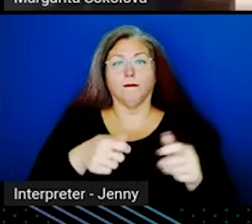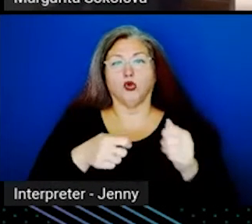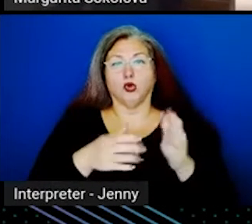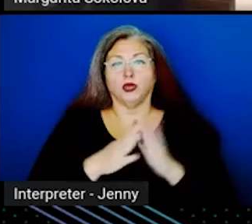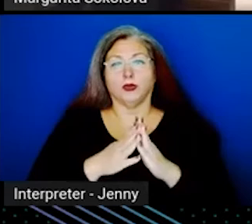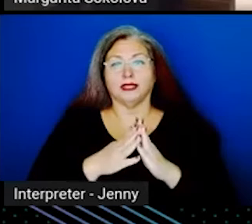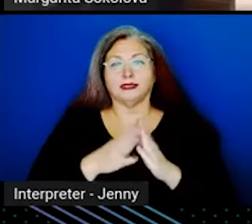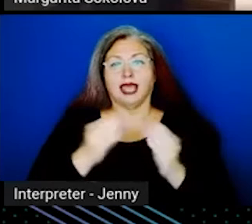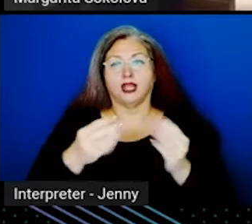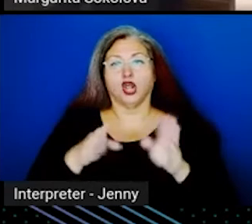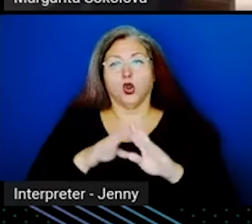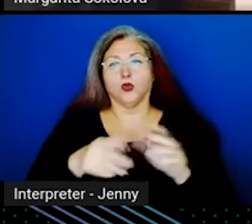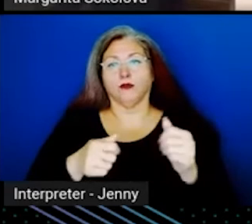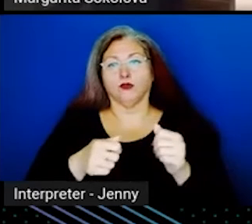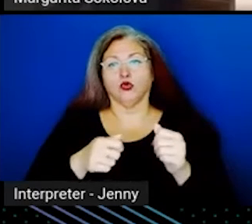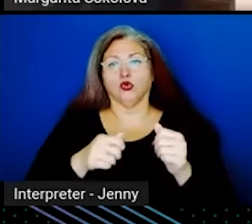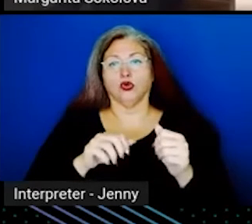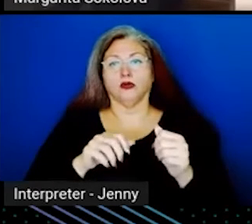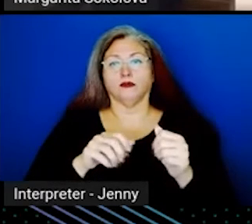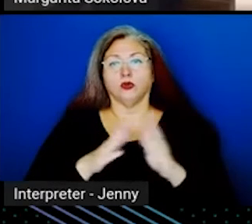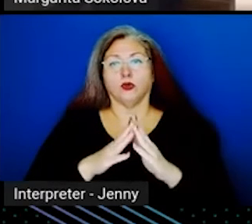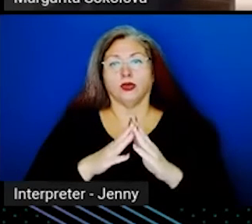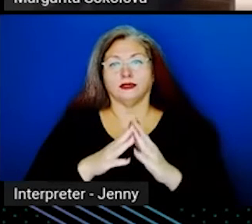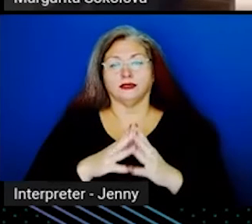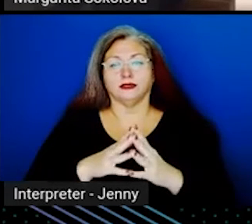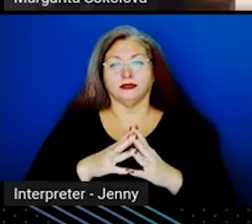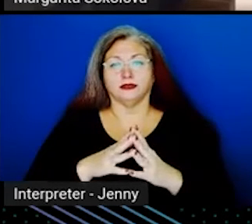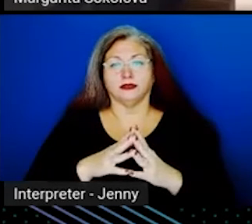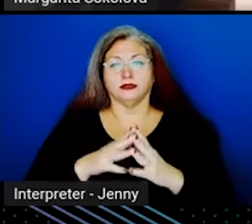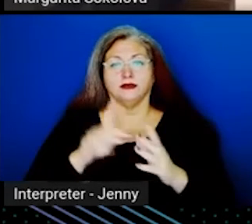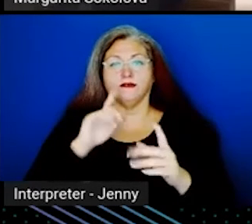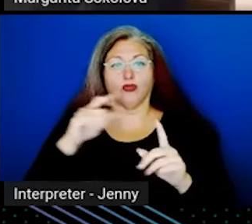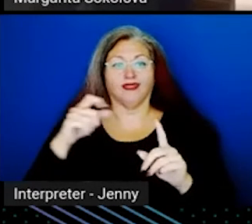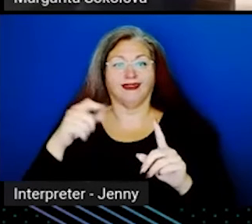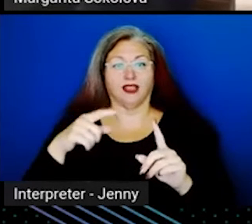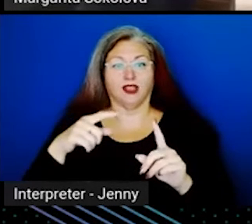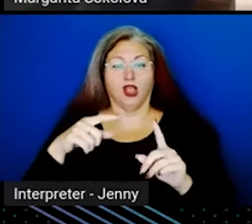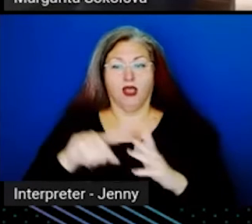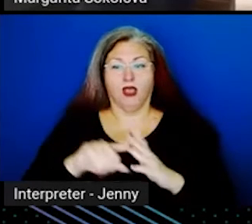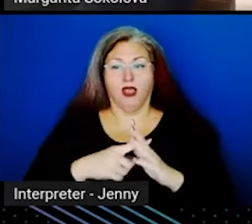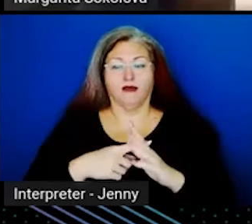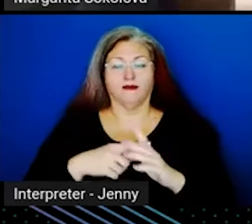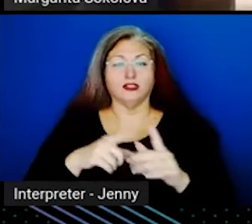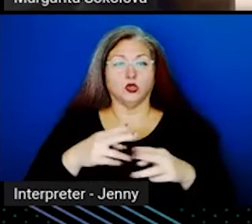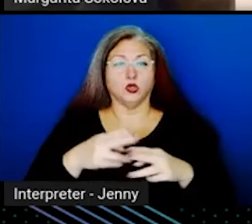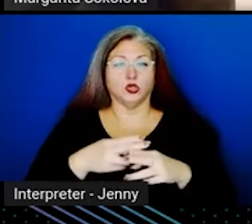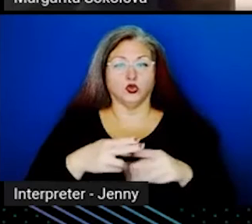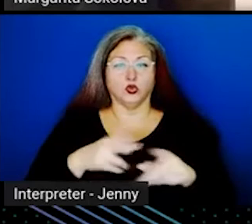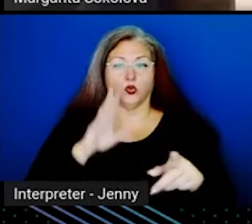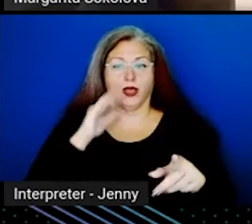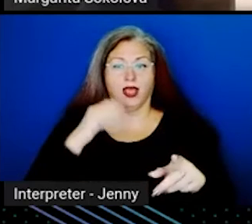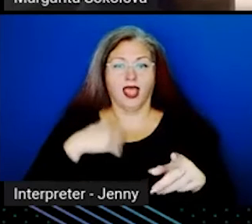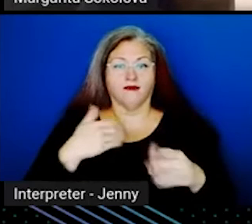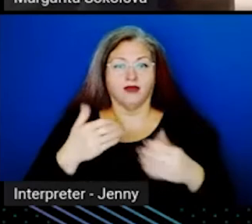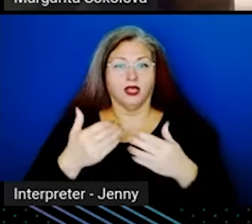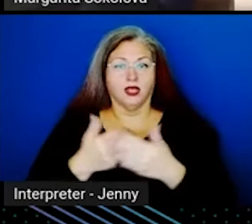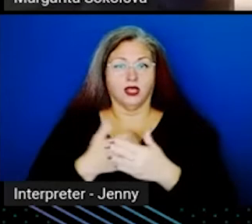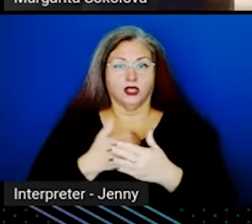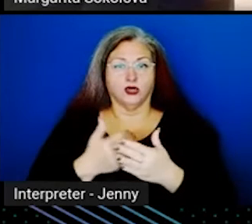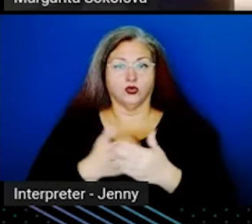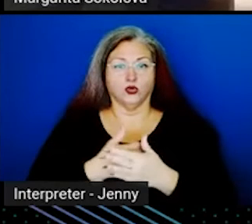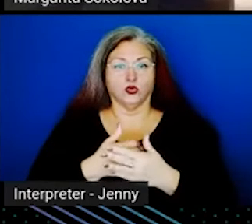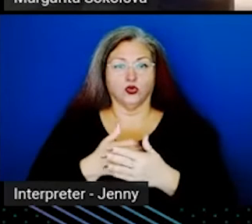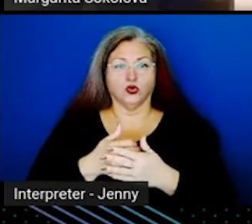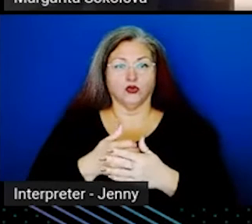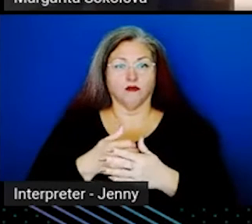kick off. So in just a bit, we should see a new run triggered here